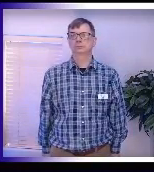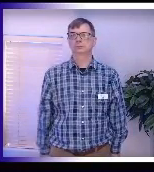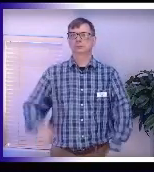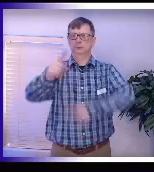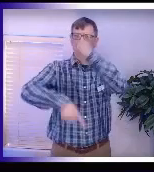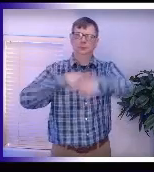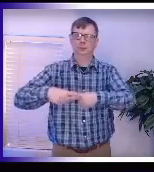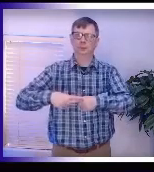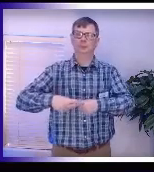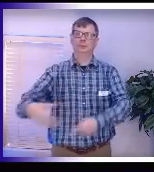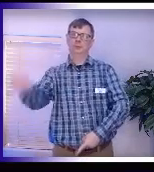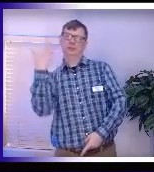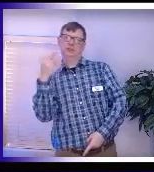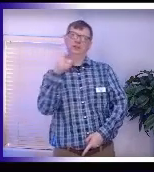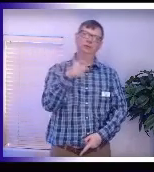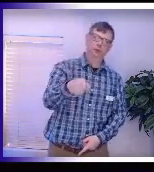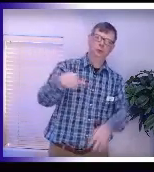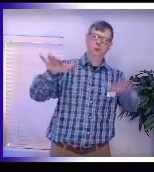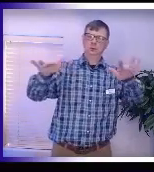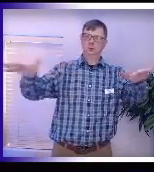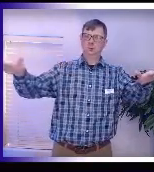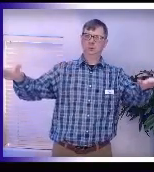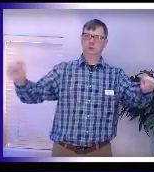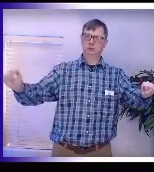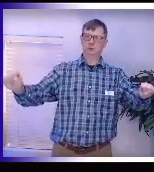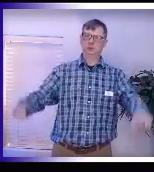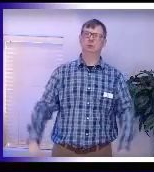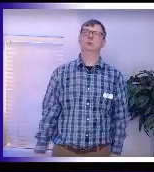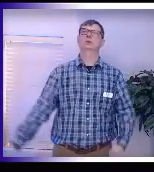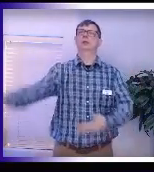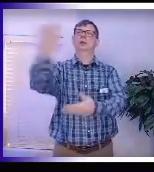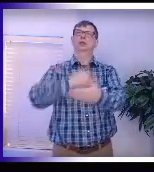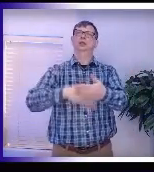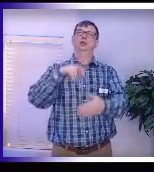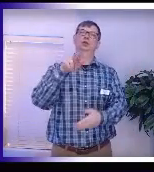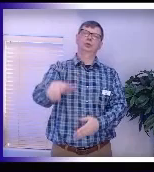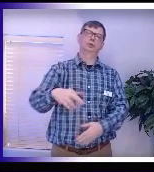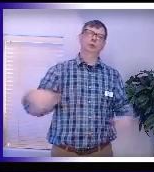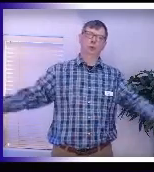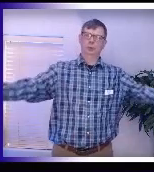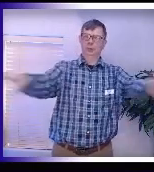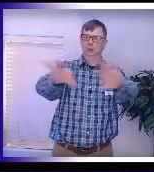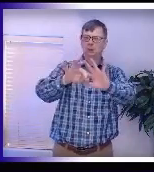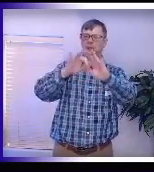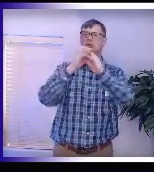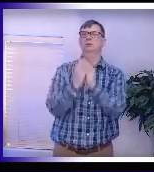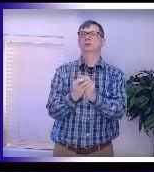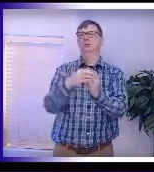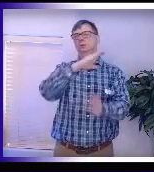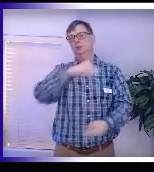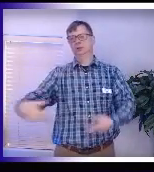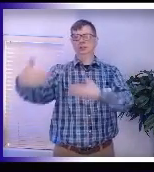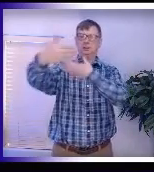How have you experienced in your relationships and in the